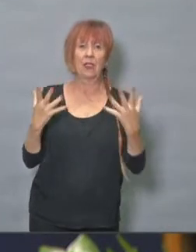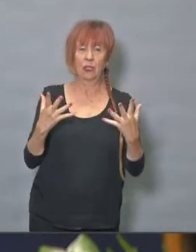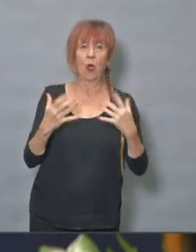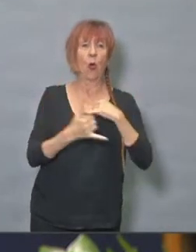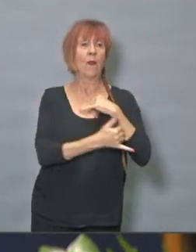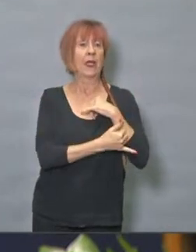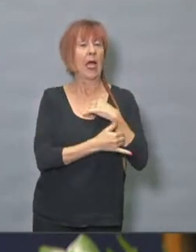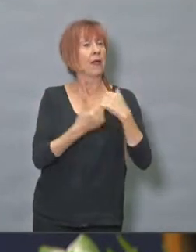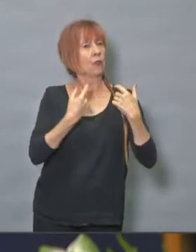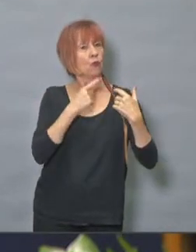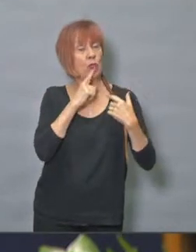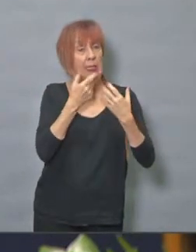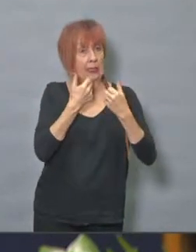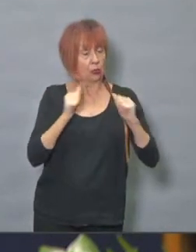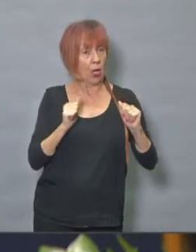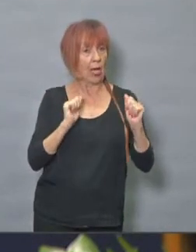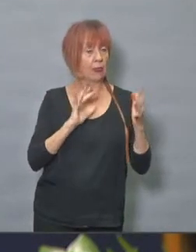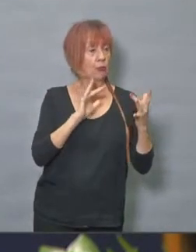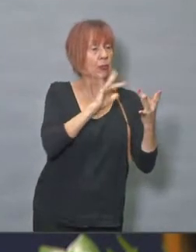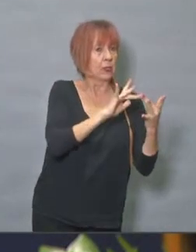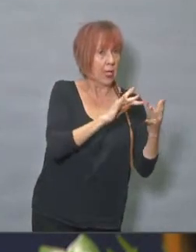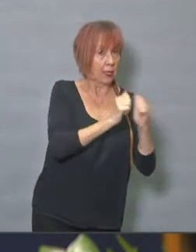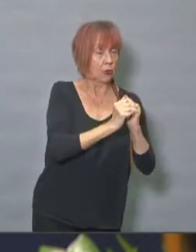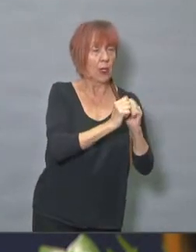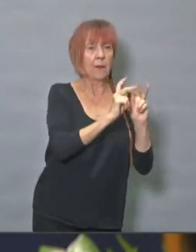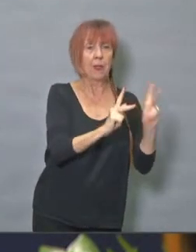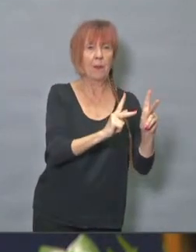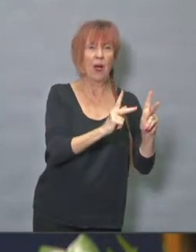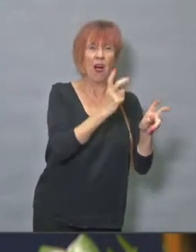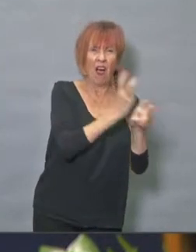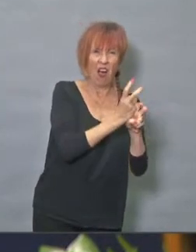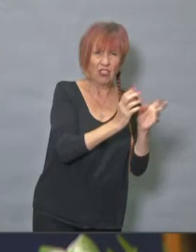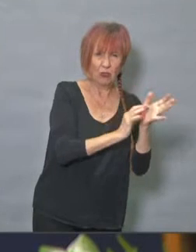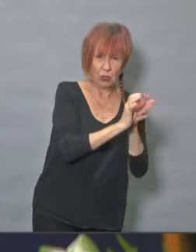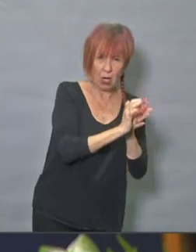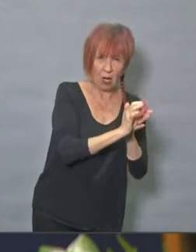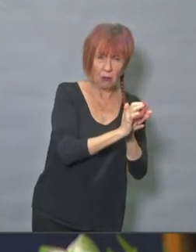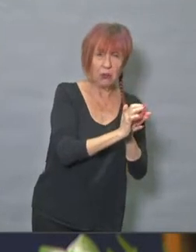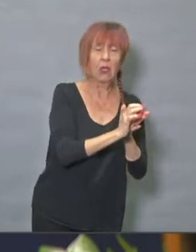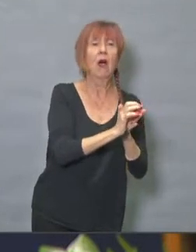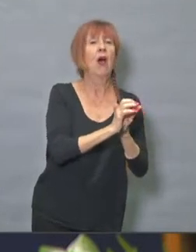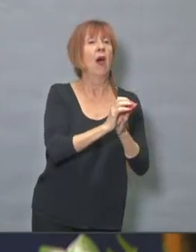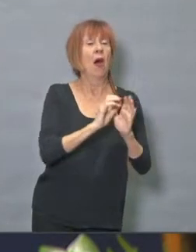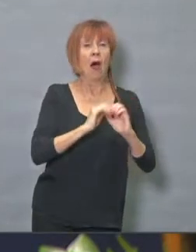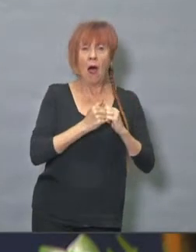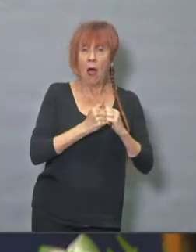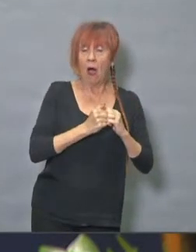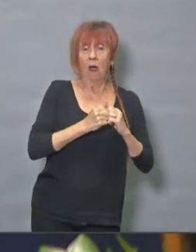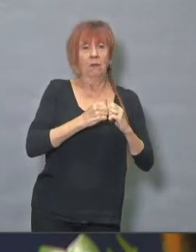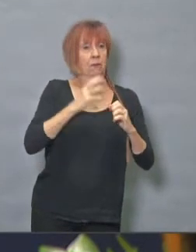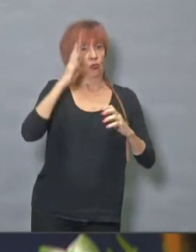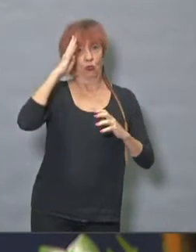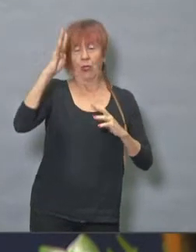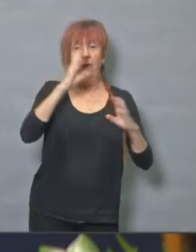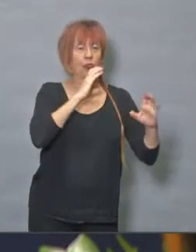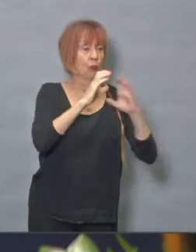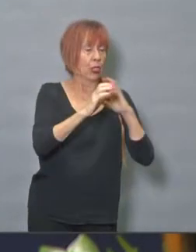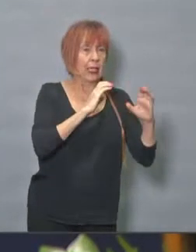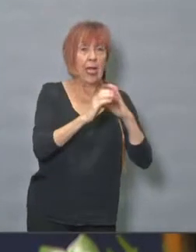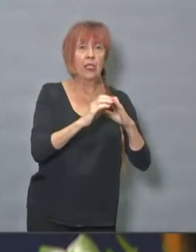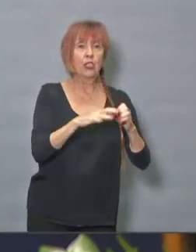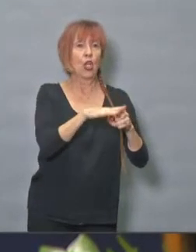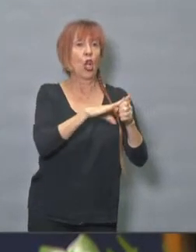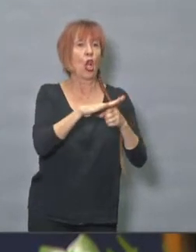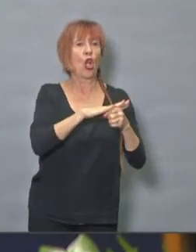effort to reach hard-to-count populations with creative communication, including local news, mailers, social